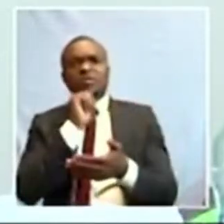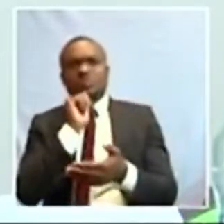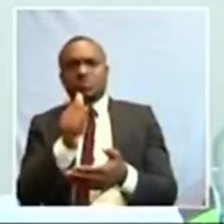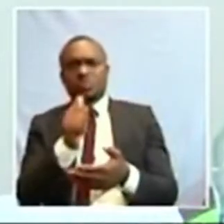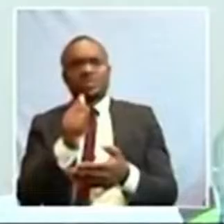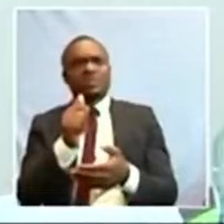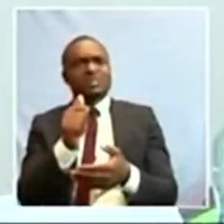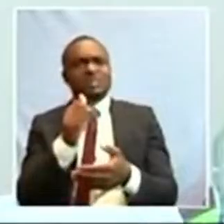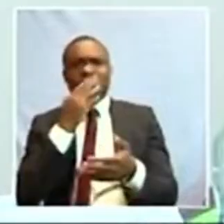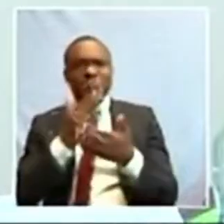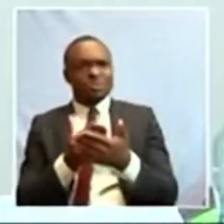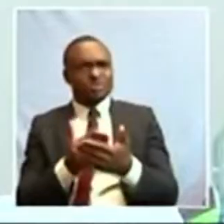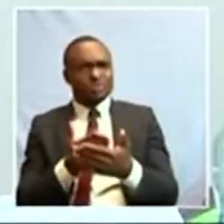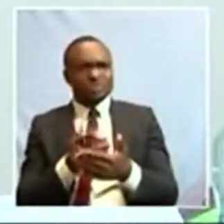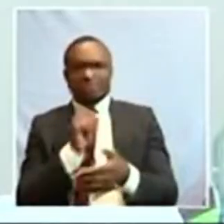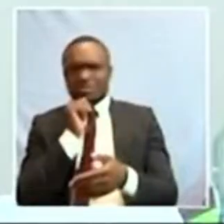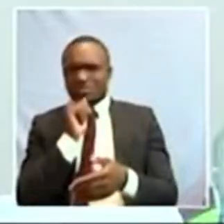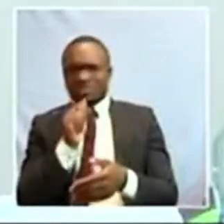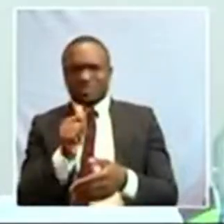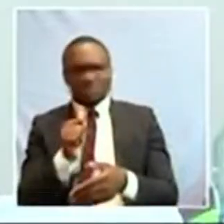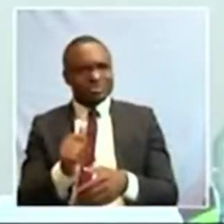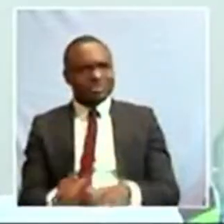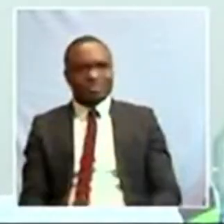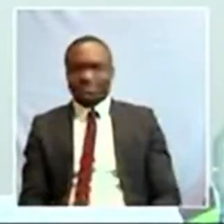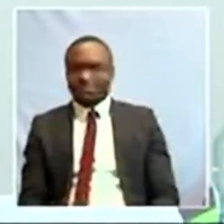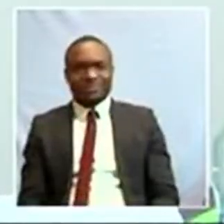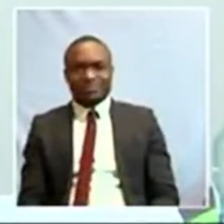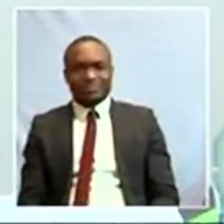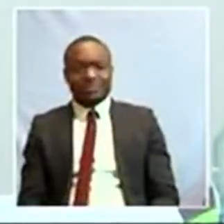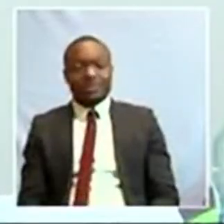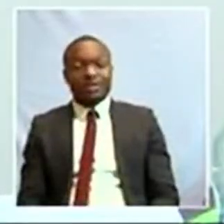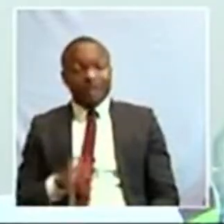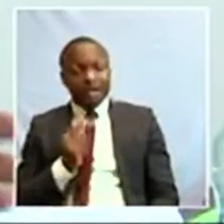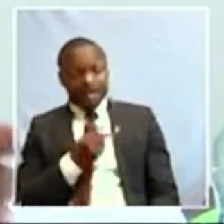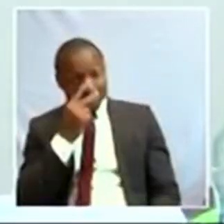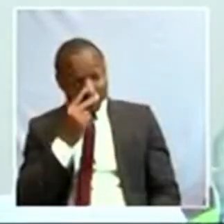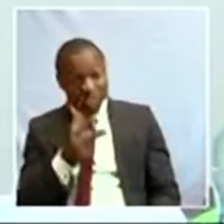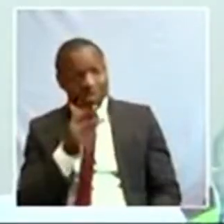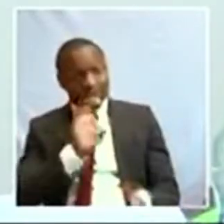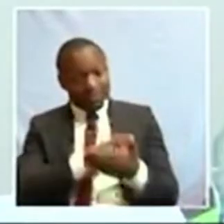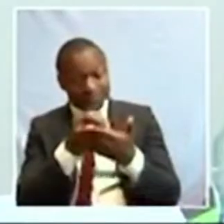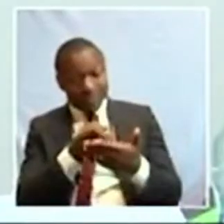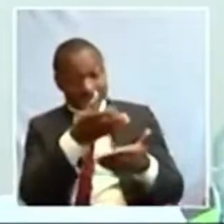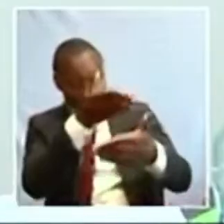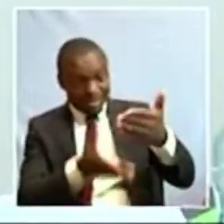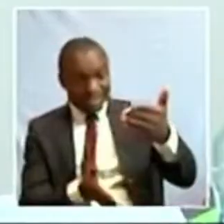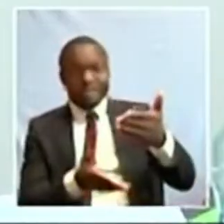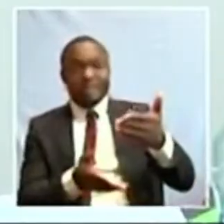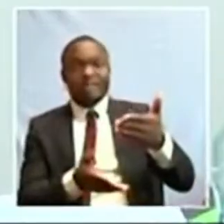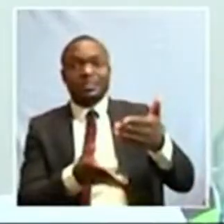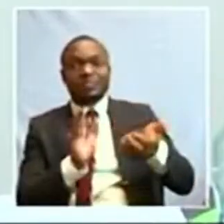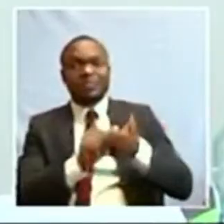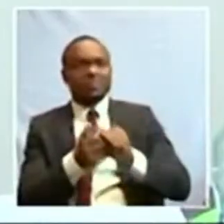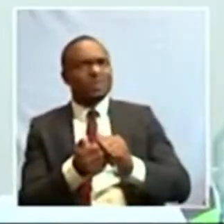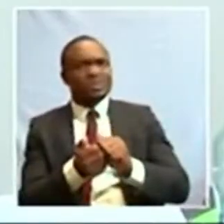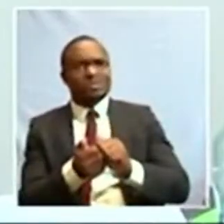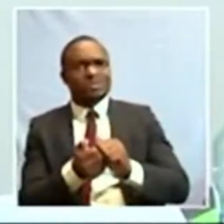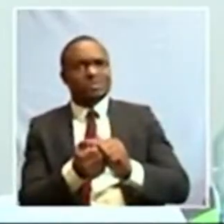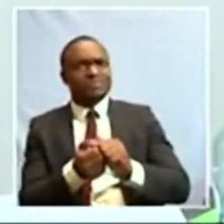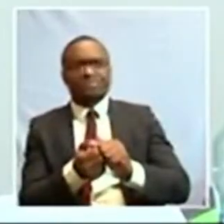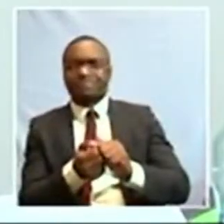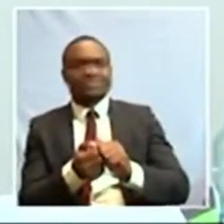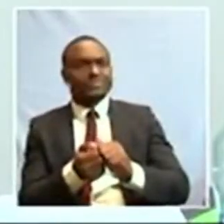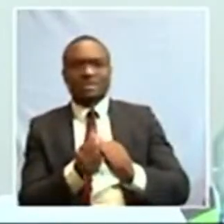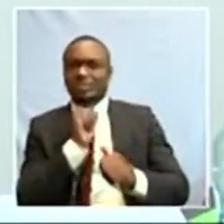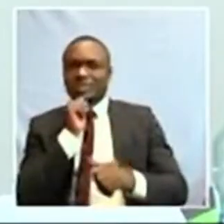make sense. We earlier saw that the evidence speaking to the queries was not making sense.